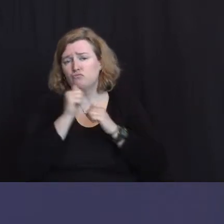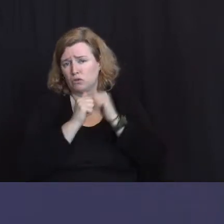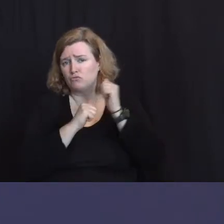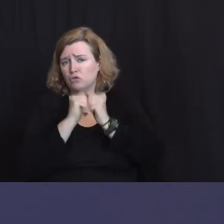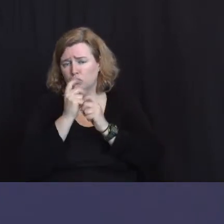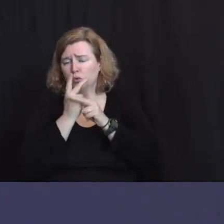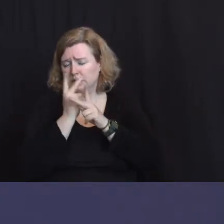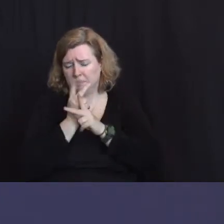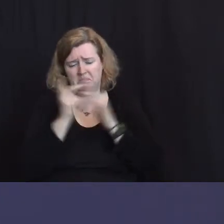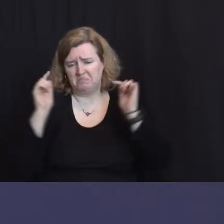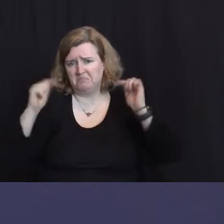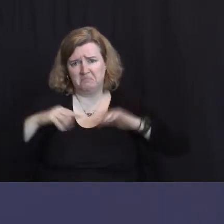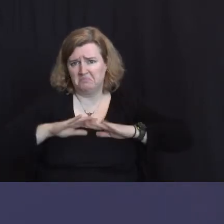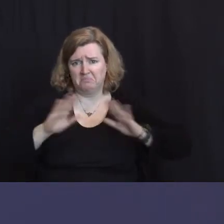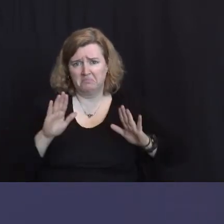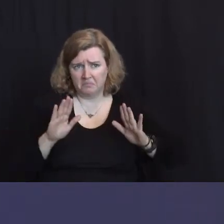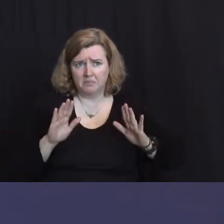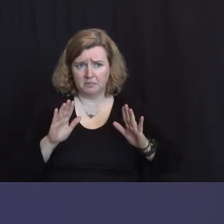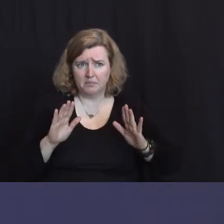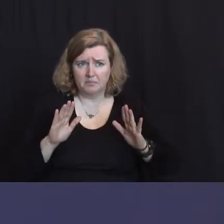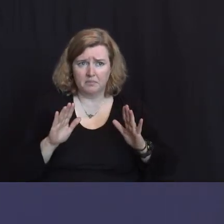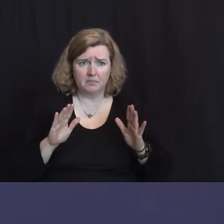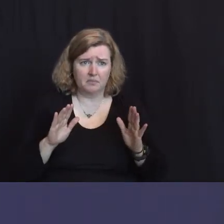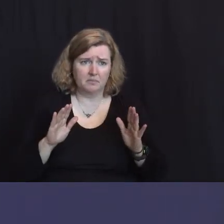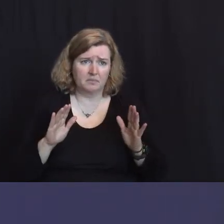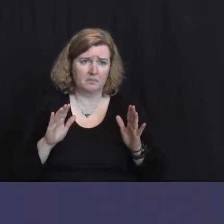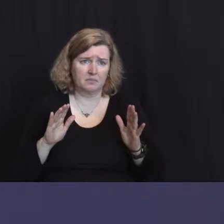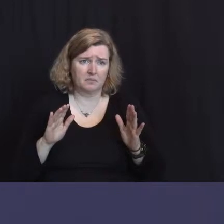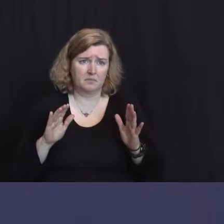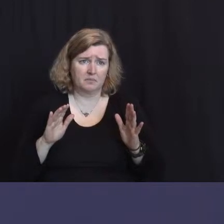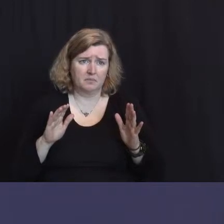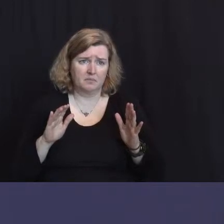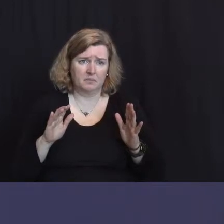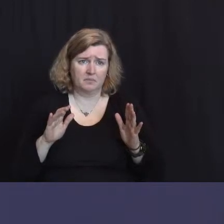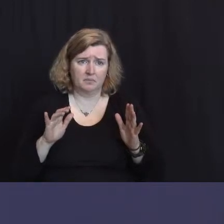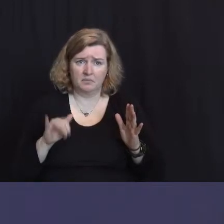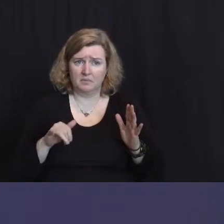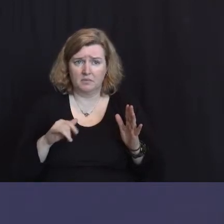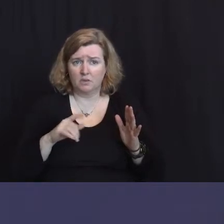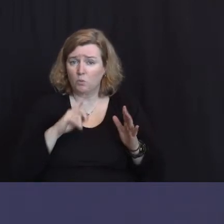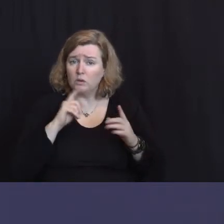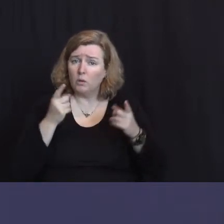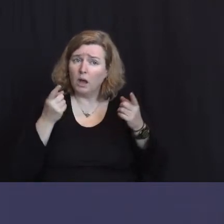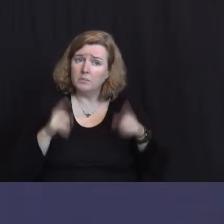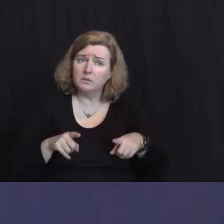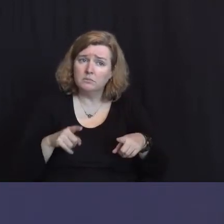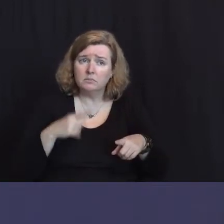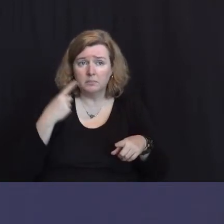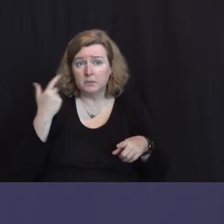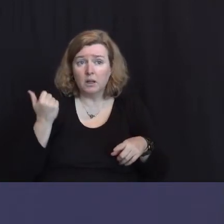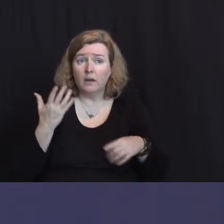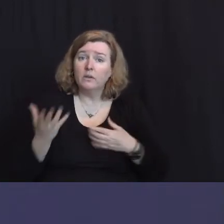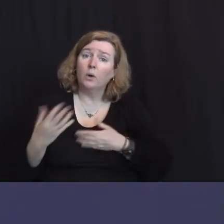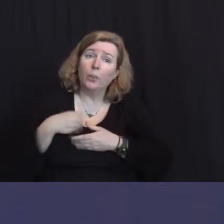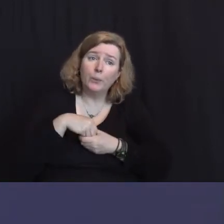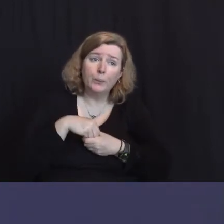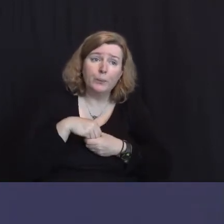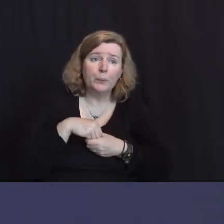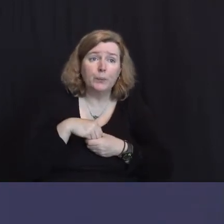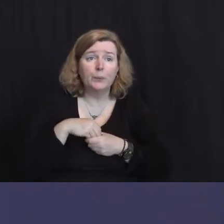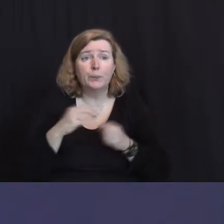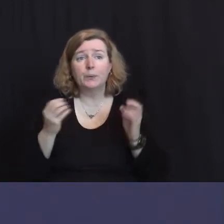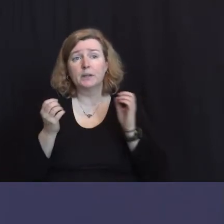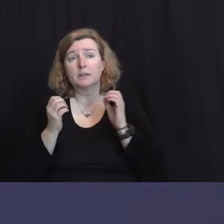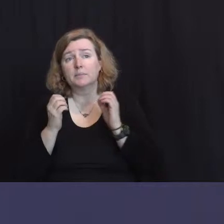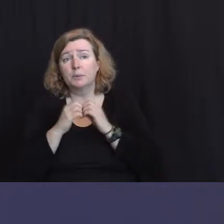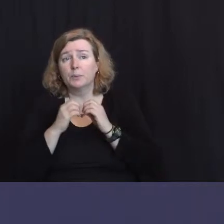complicated reality than when I said it a couple of months ago, because that infrastructure now will include a much more, as I mentioned a few minutes ago, a